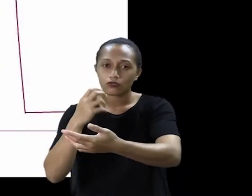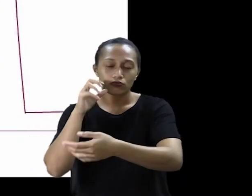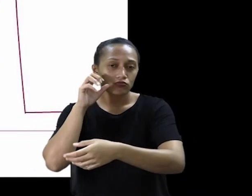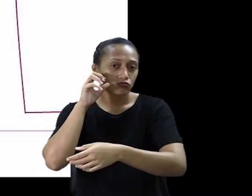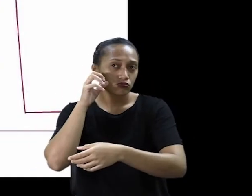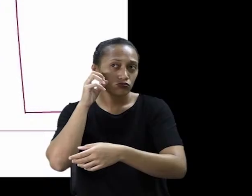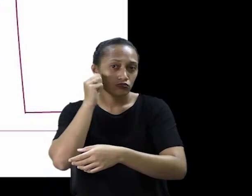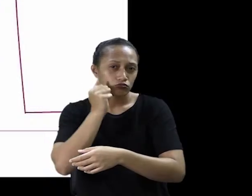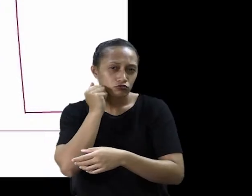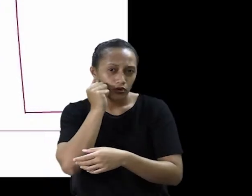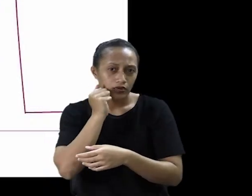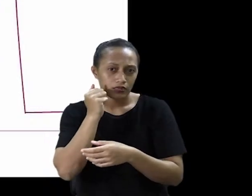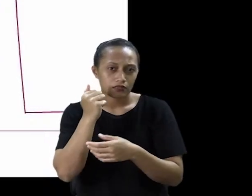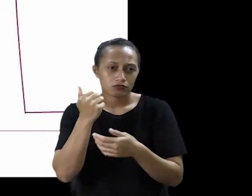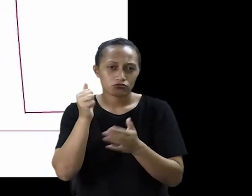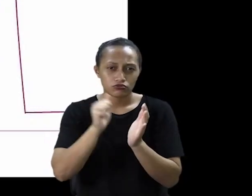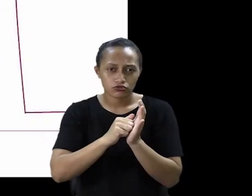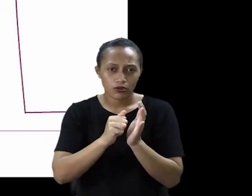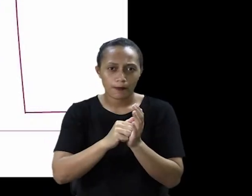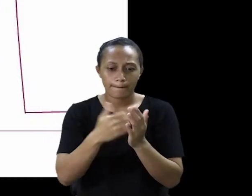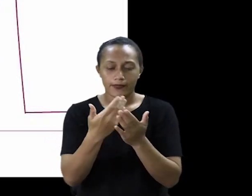shop on your right.